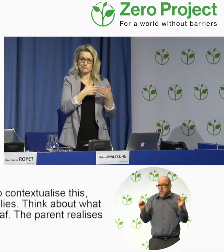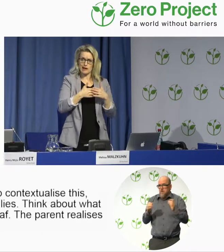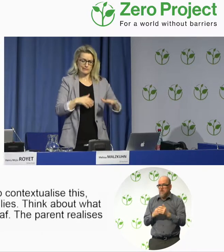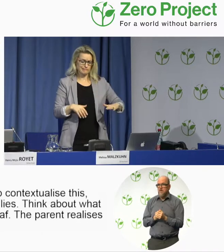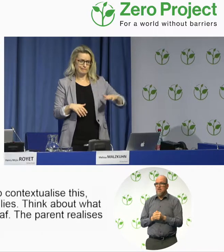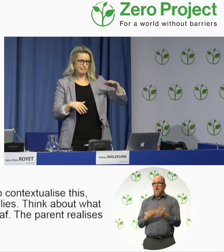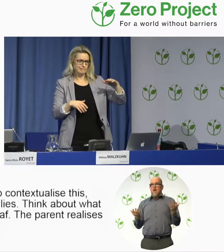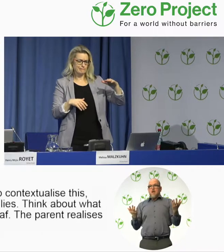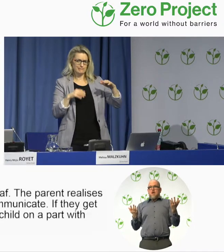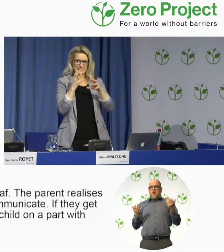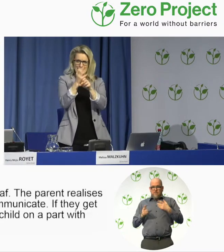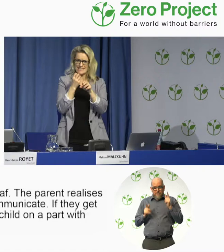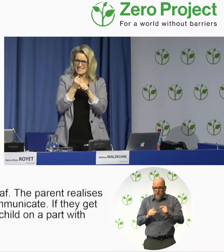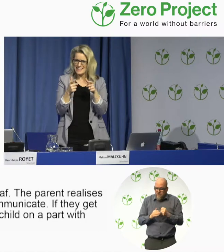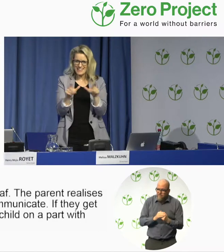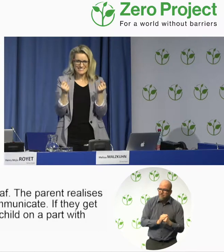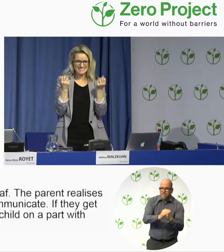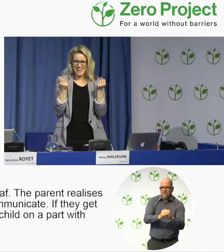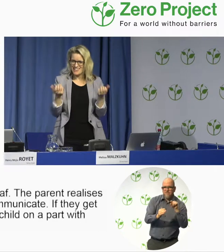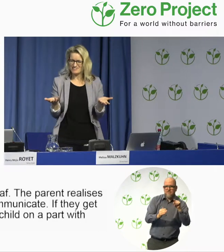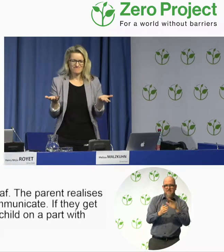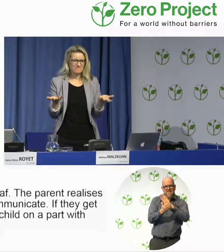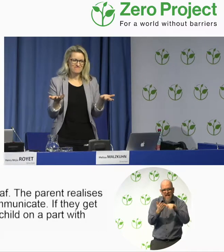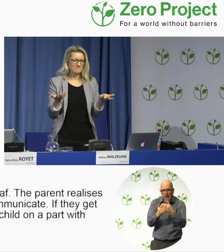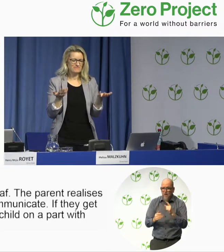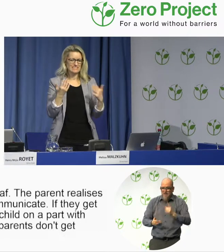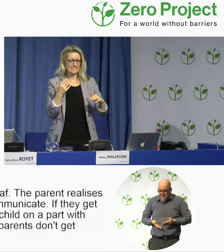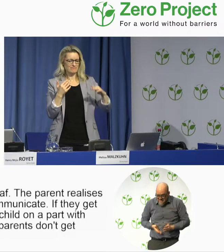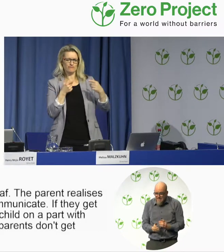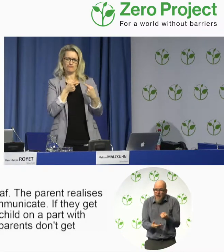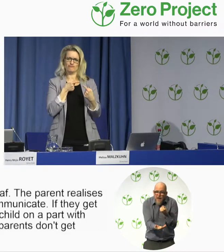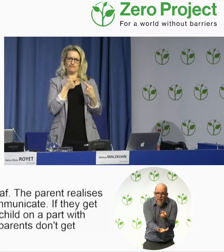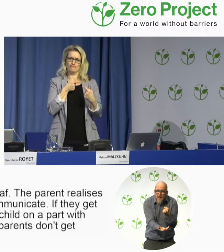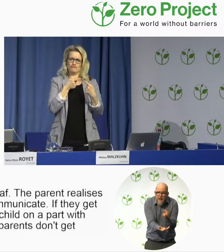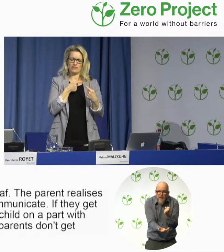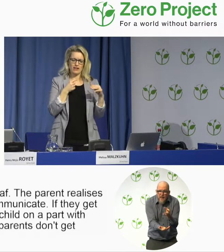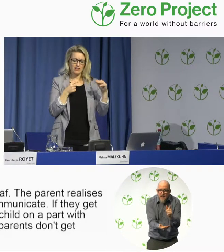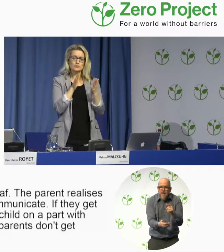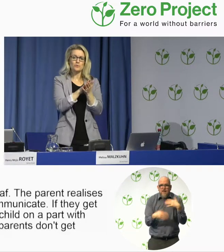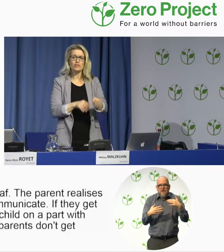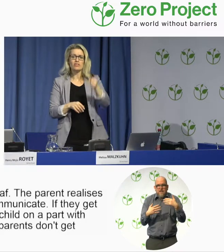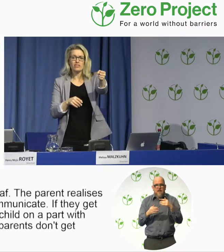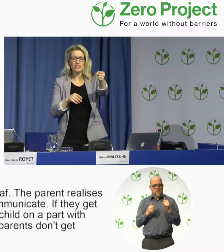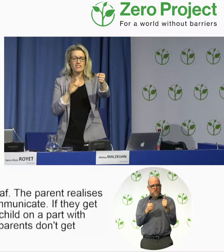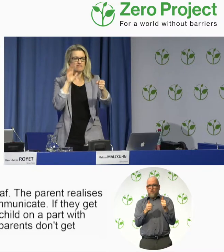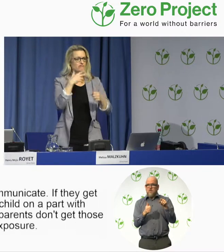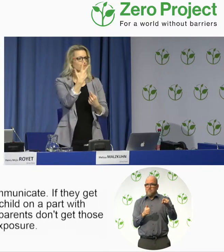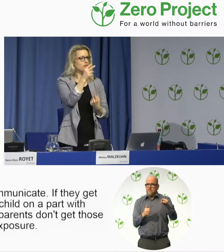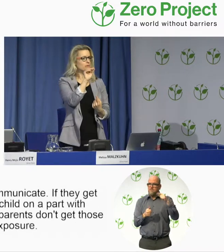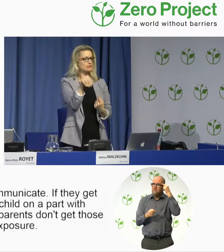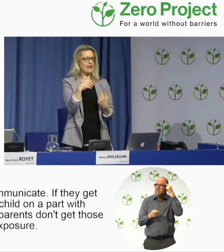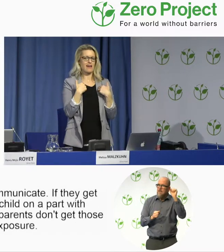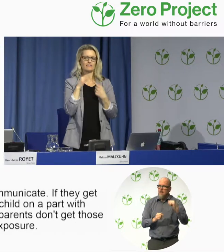their child on a path with positive outcomes. But more often than not, parents don't get these resources, so their children don't get that early